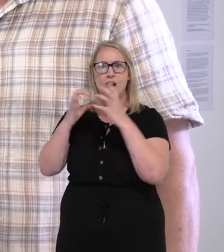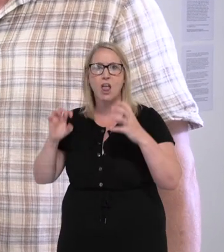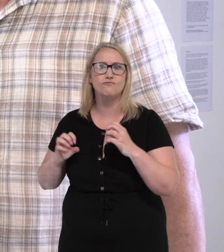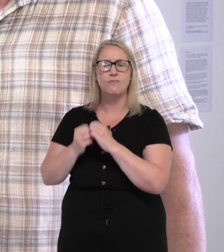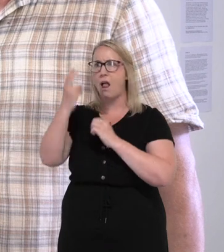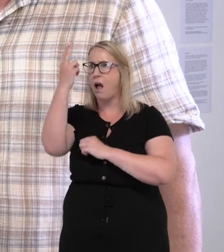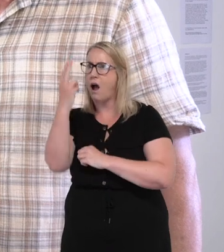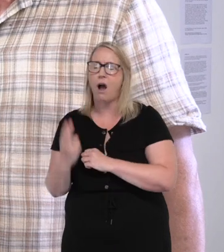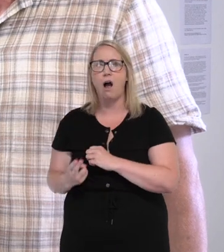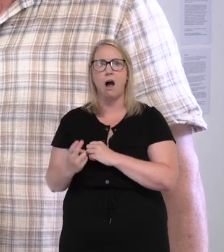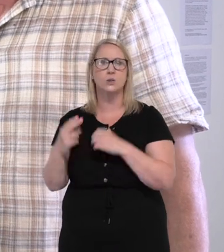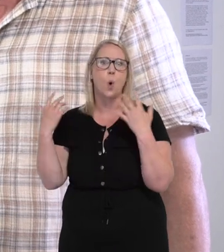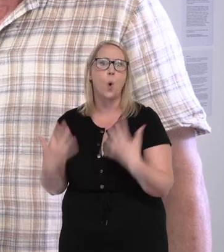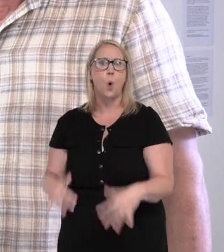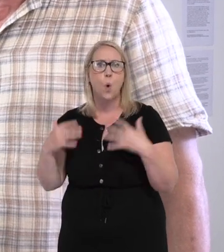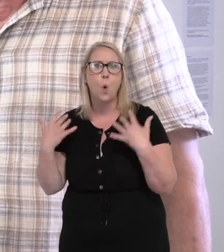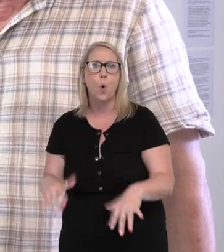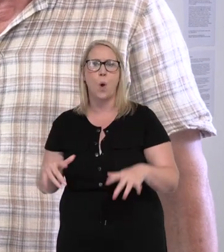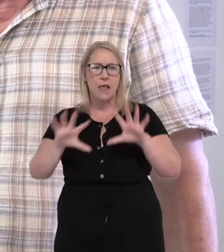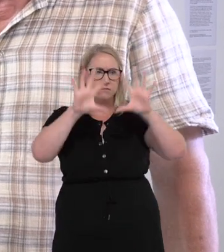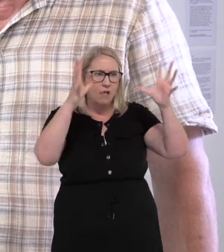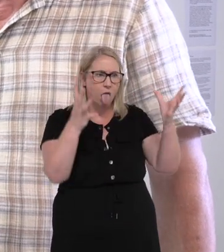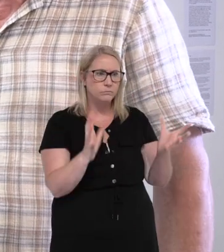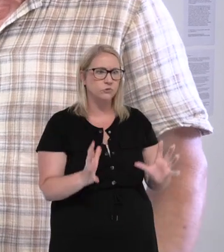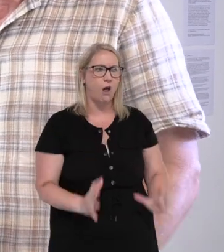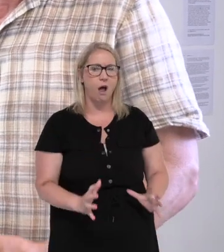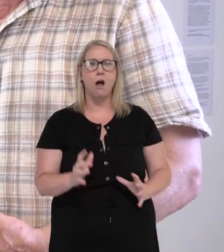artwork, both sculptural and